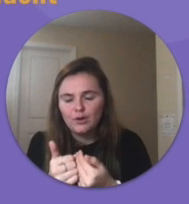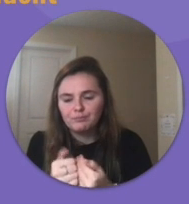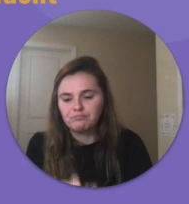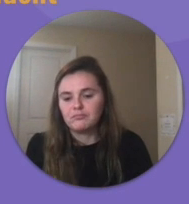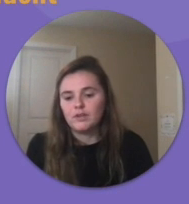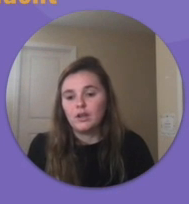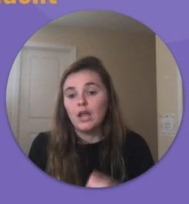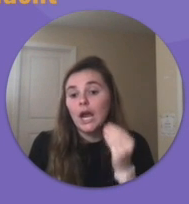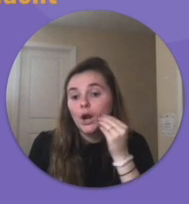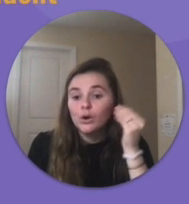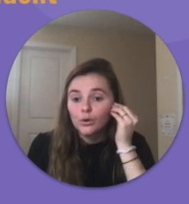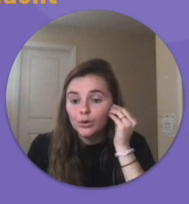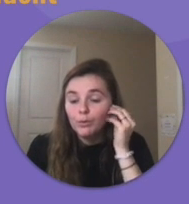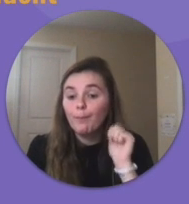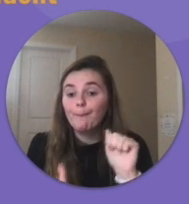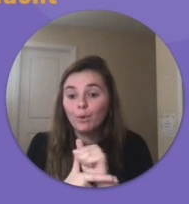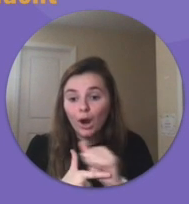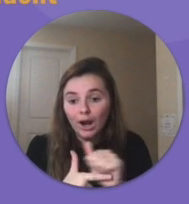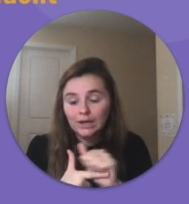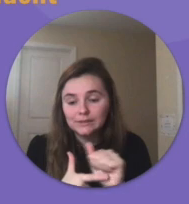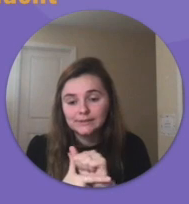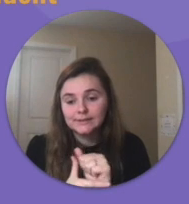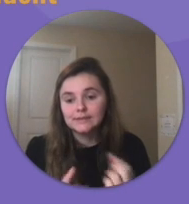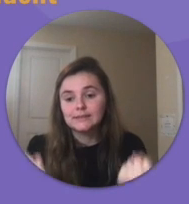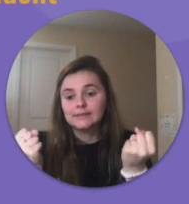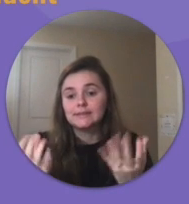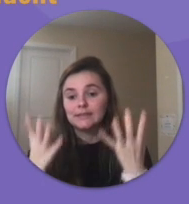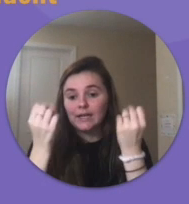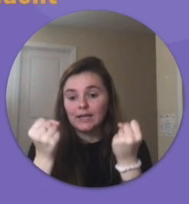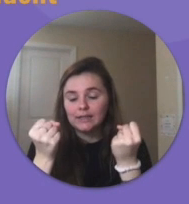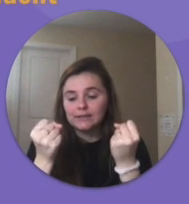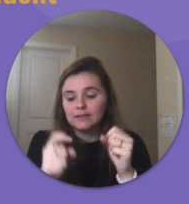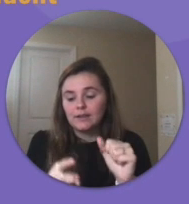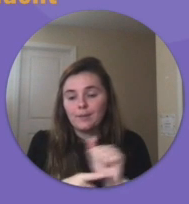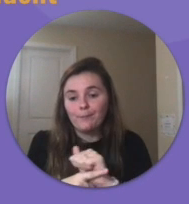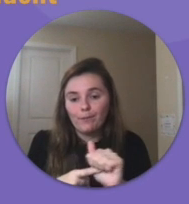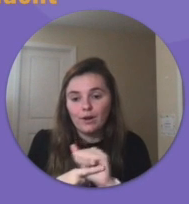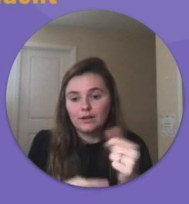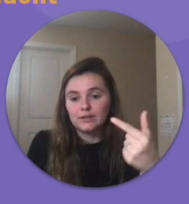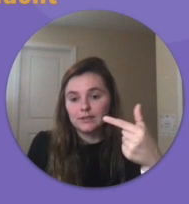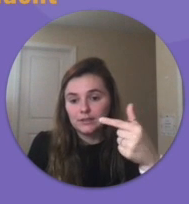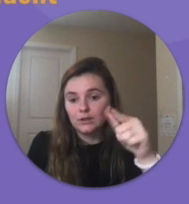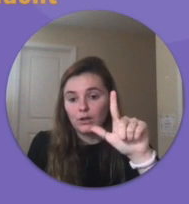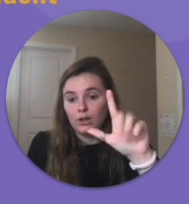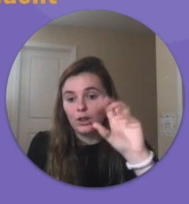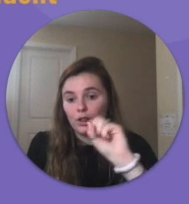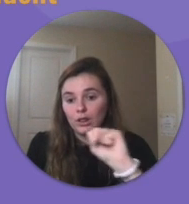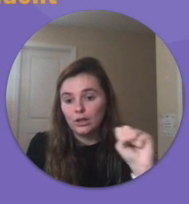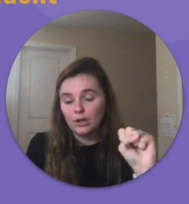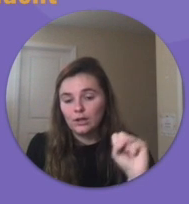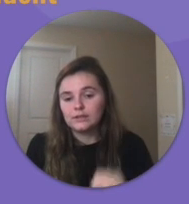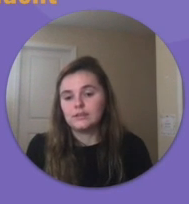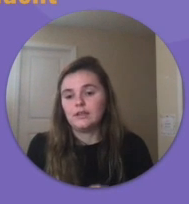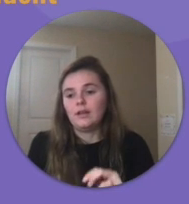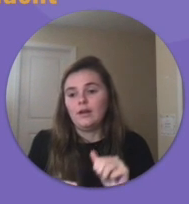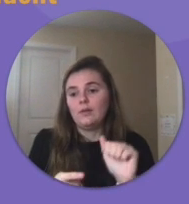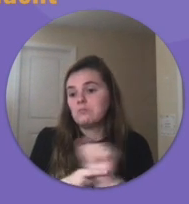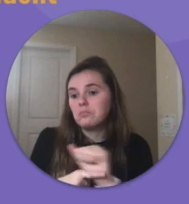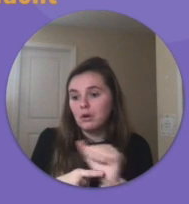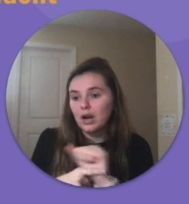How can they do this? They can do this at home by practicing signs, practicing